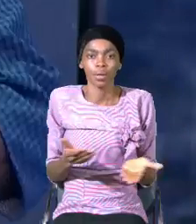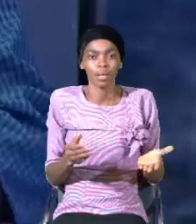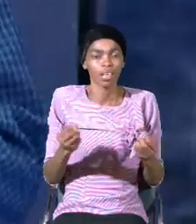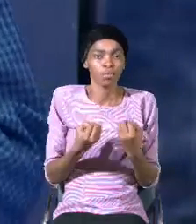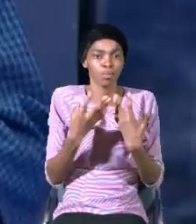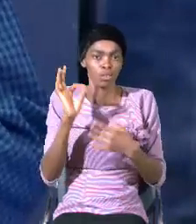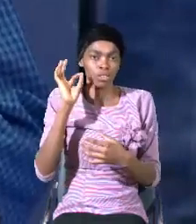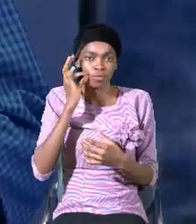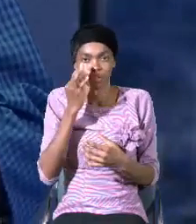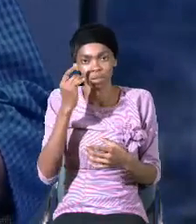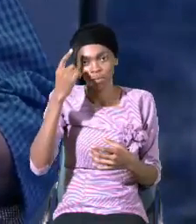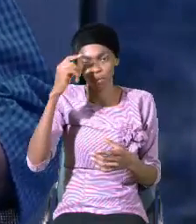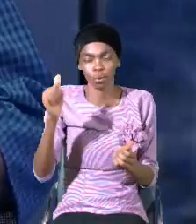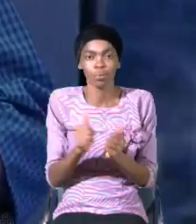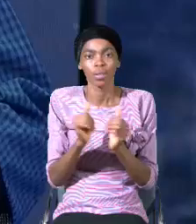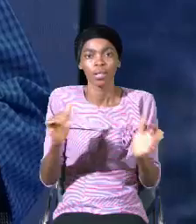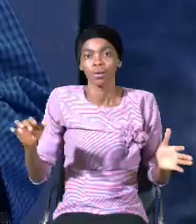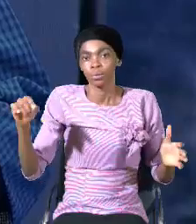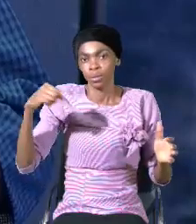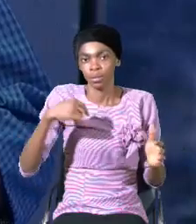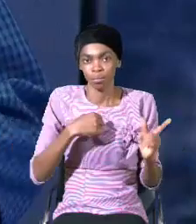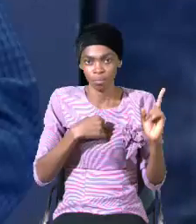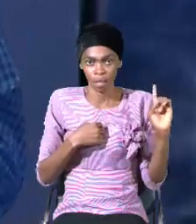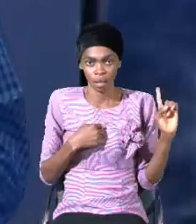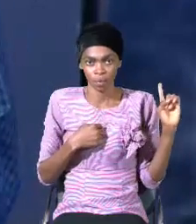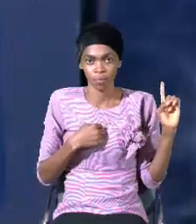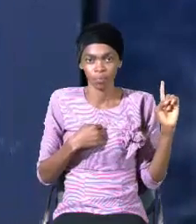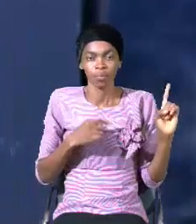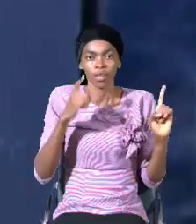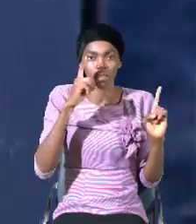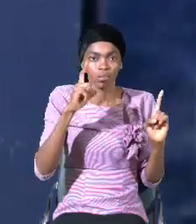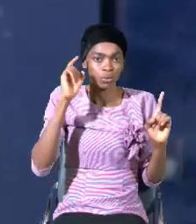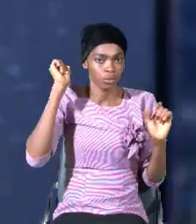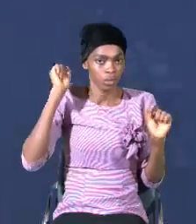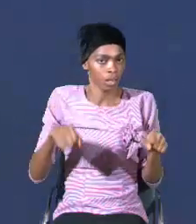fruit. For without me, ye can do